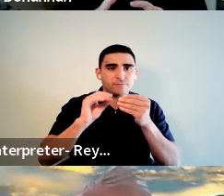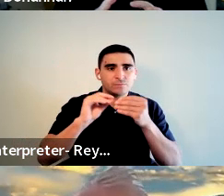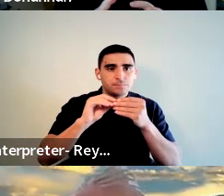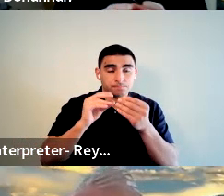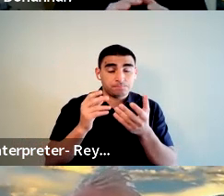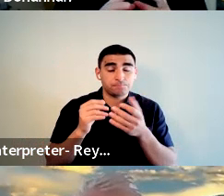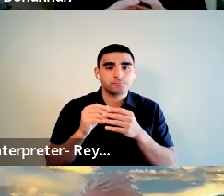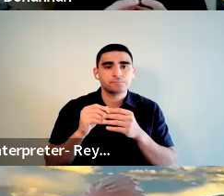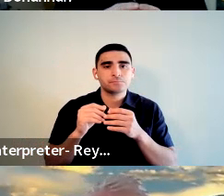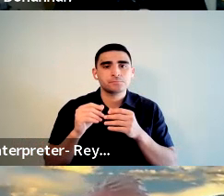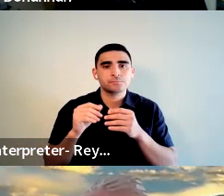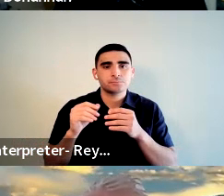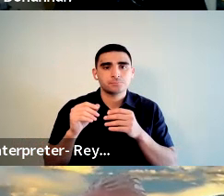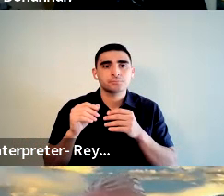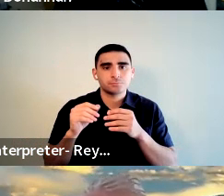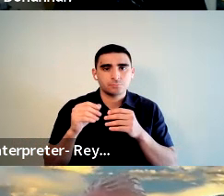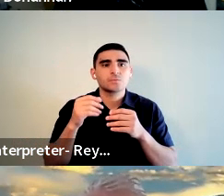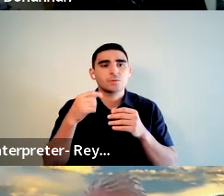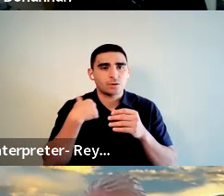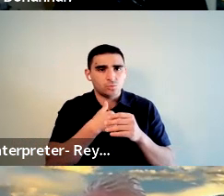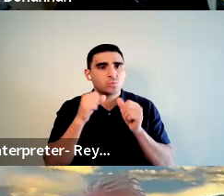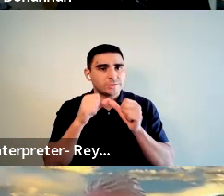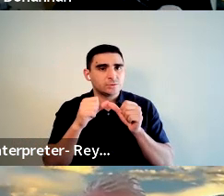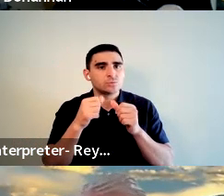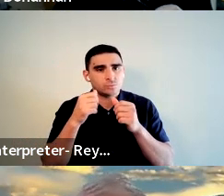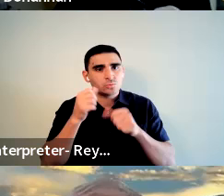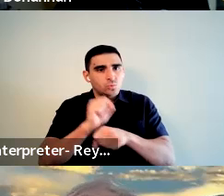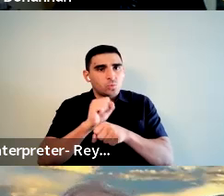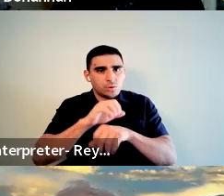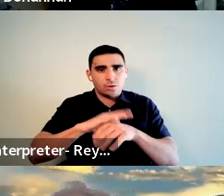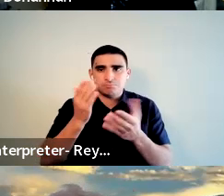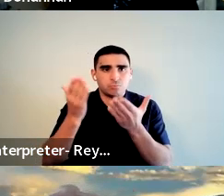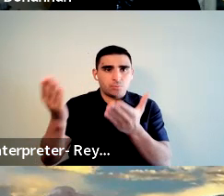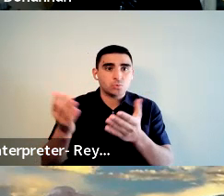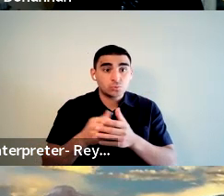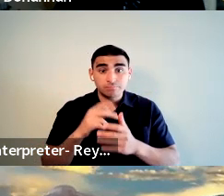we're doing more work on these proposals. So Katrina.